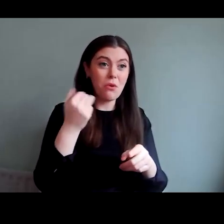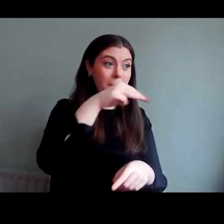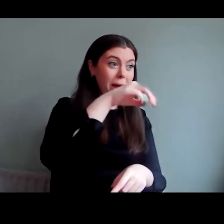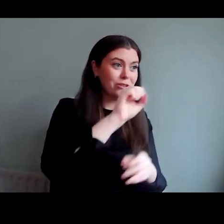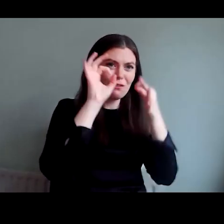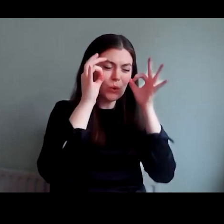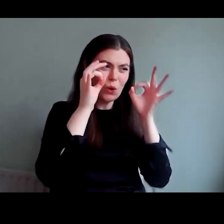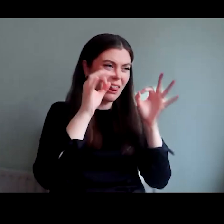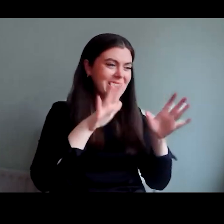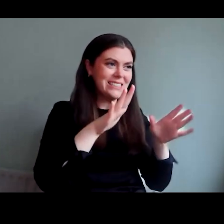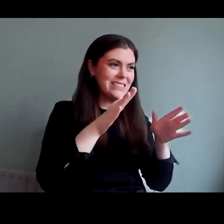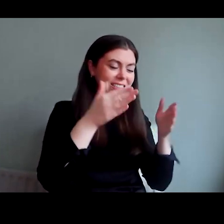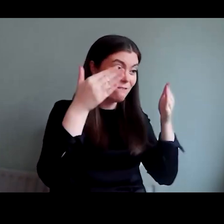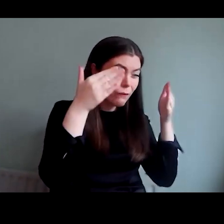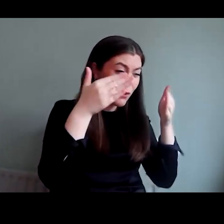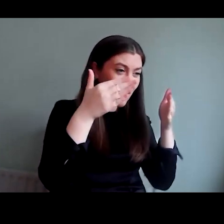tech giants.